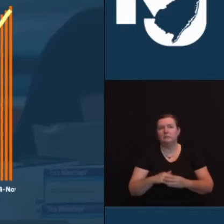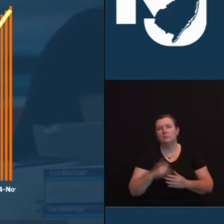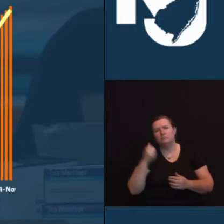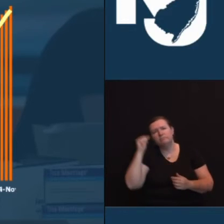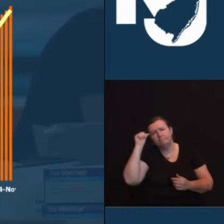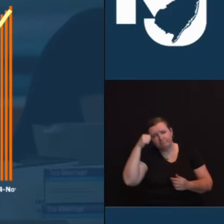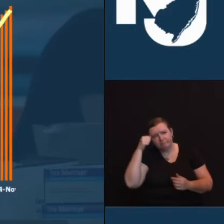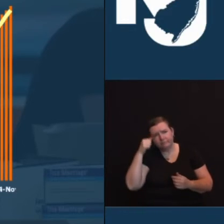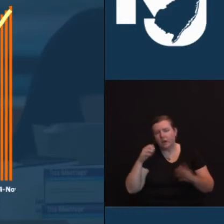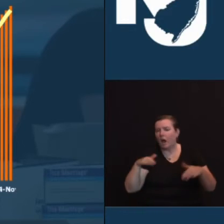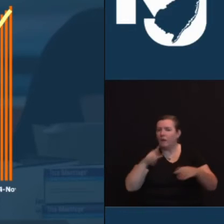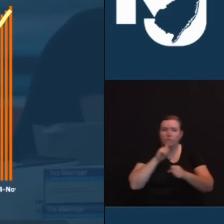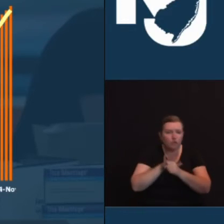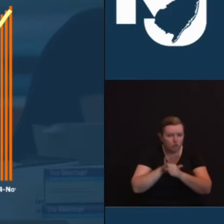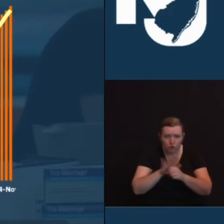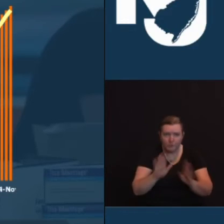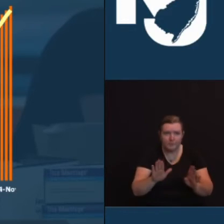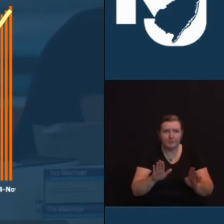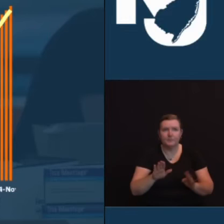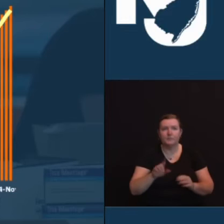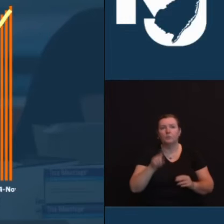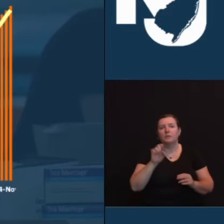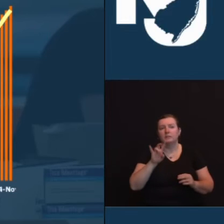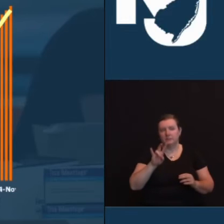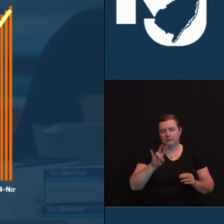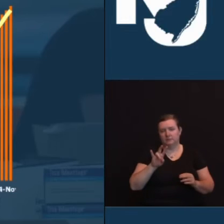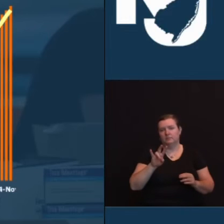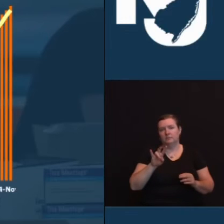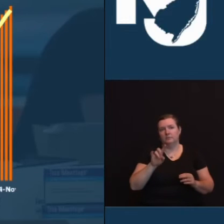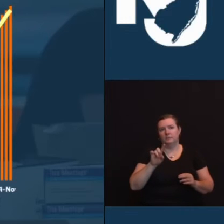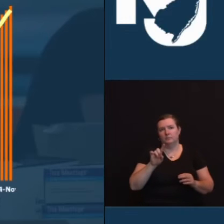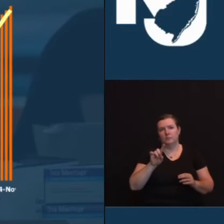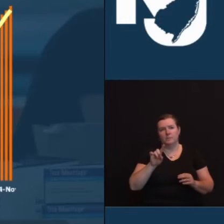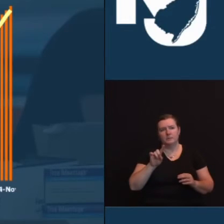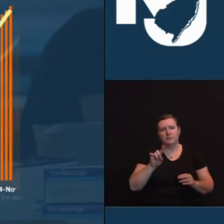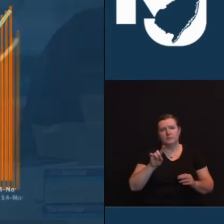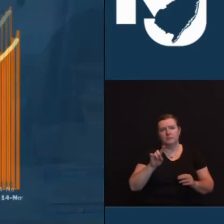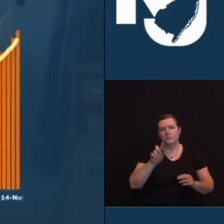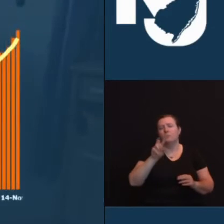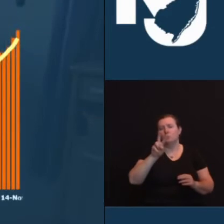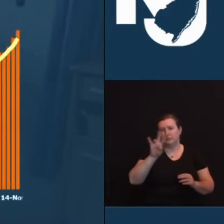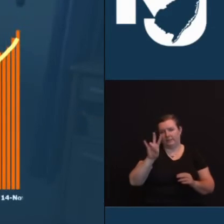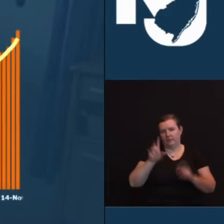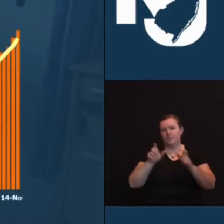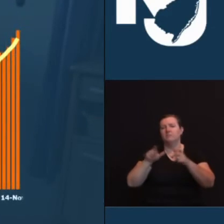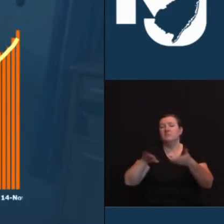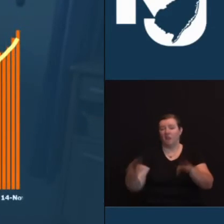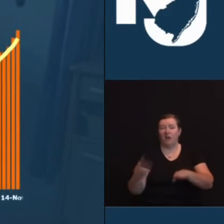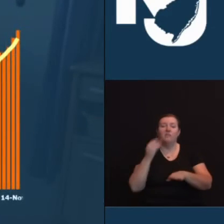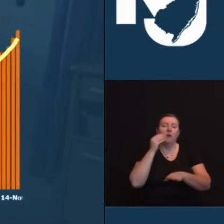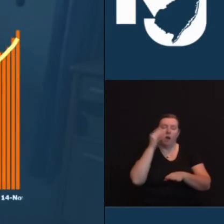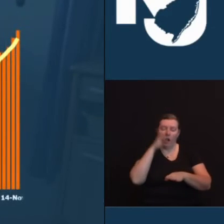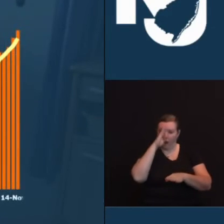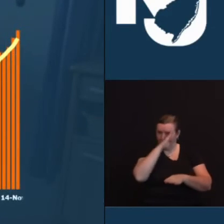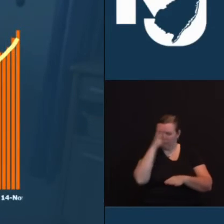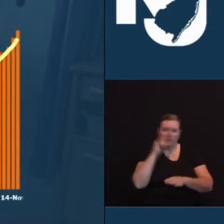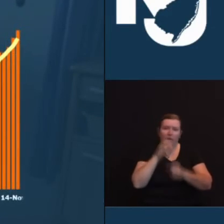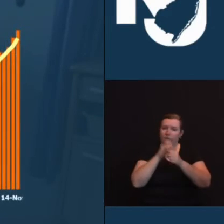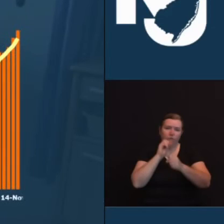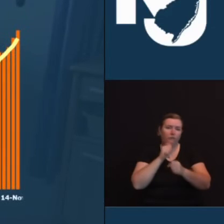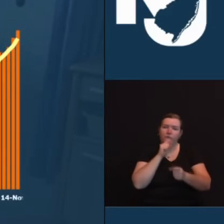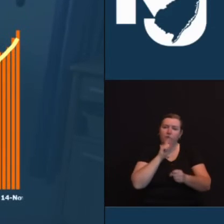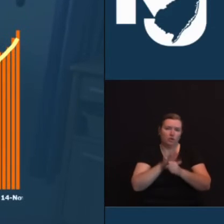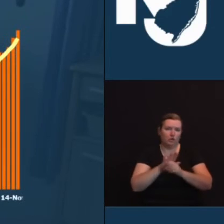confirmed, 27 persons died in our hospitals. We are now seeing consistently increasing ICU counts. Today